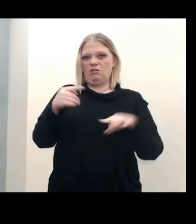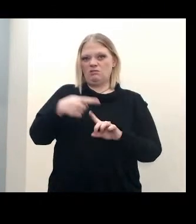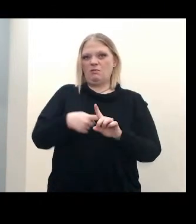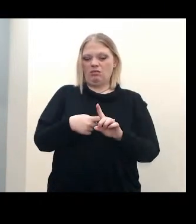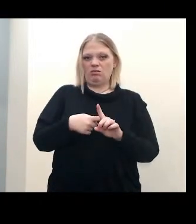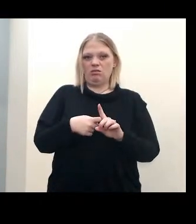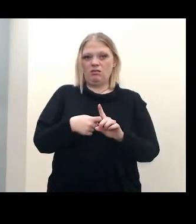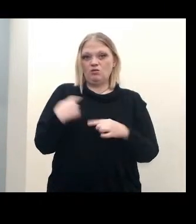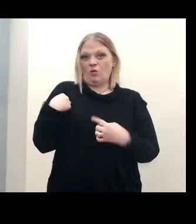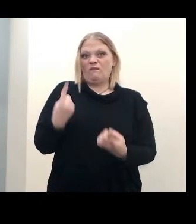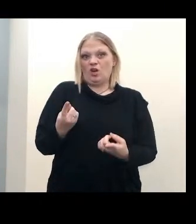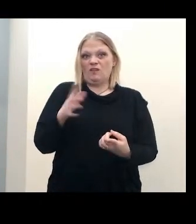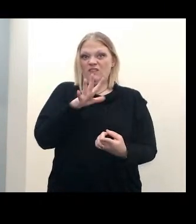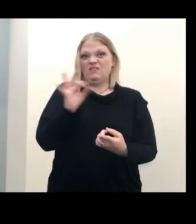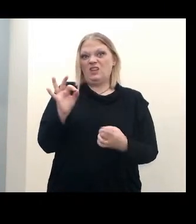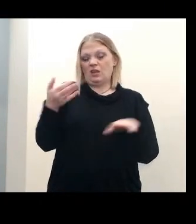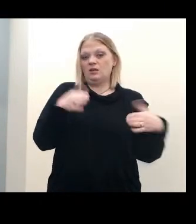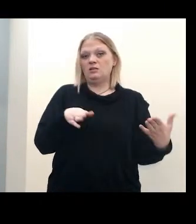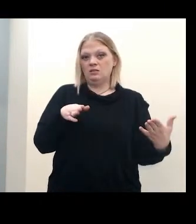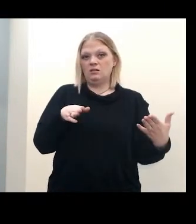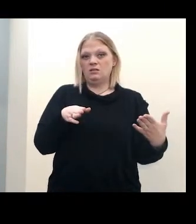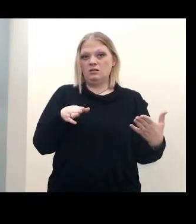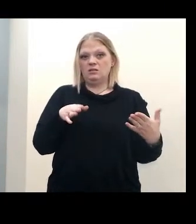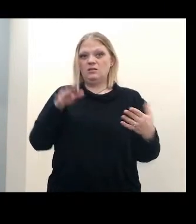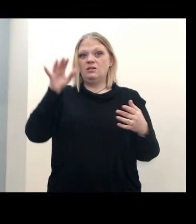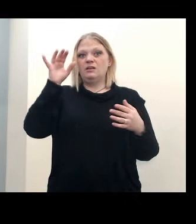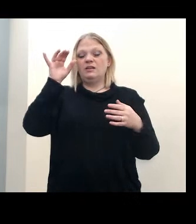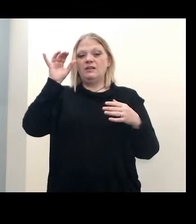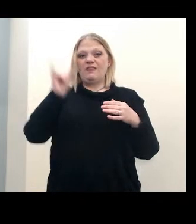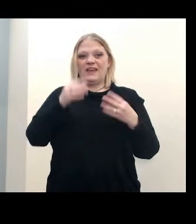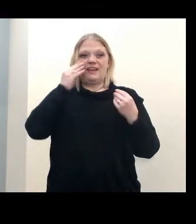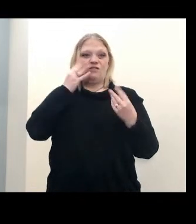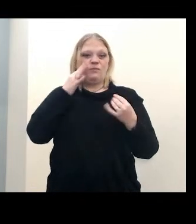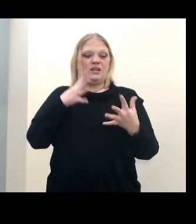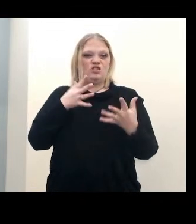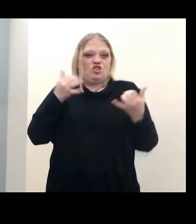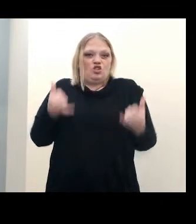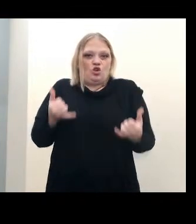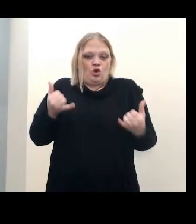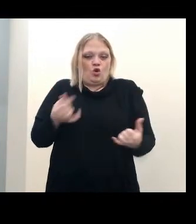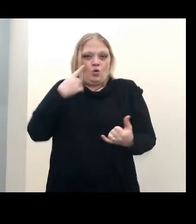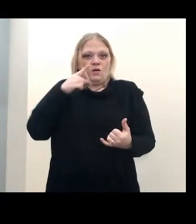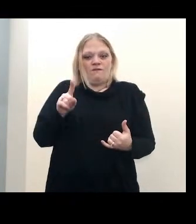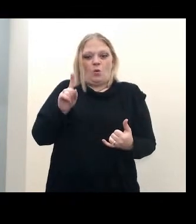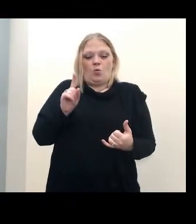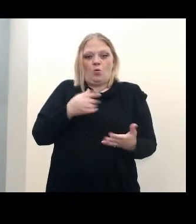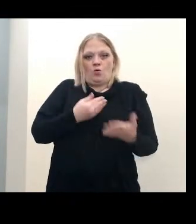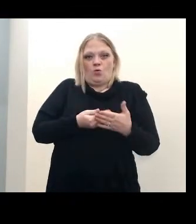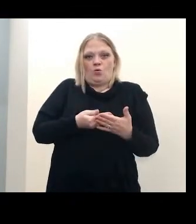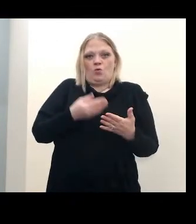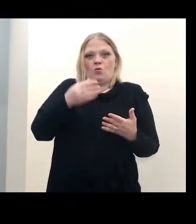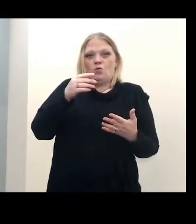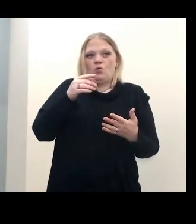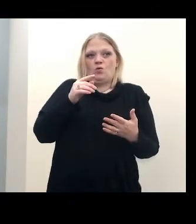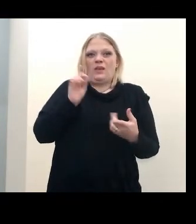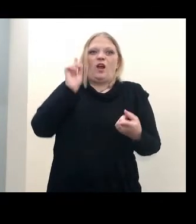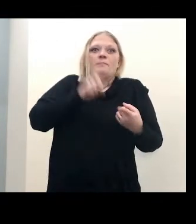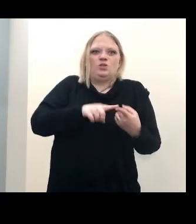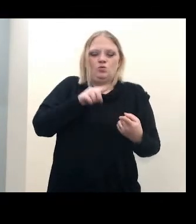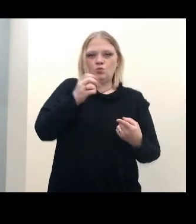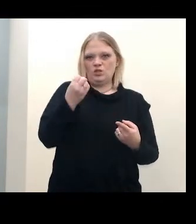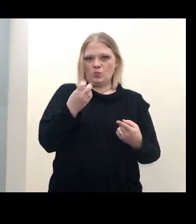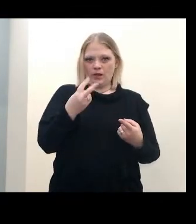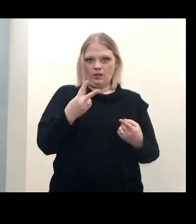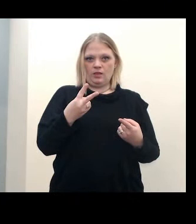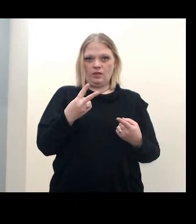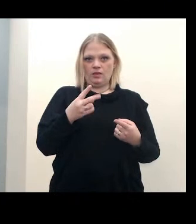data is effective as of the February 12th. And in total, unfortunately, 1,601 individuals